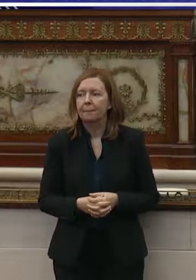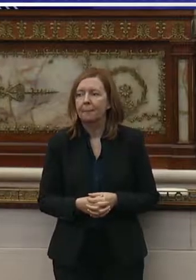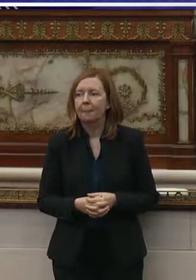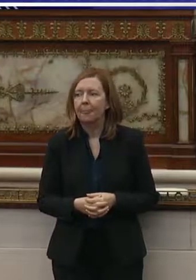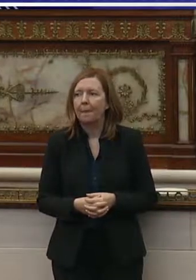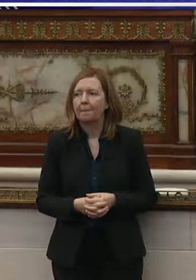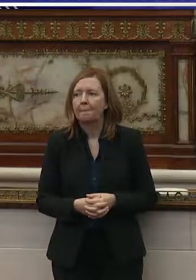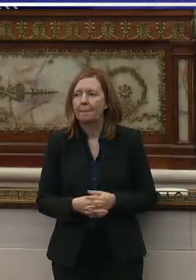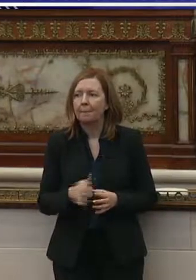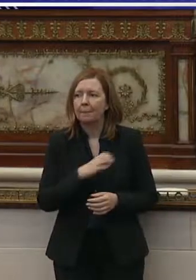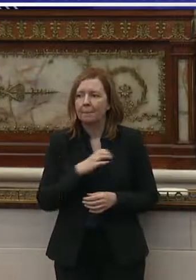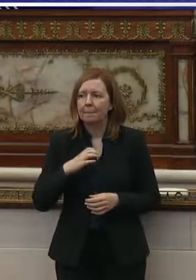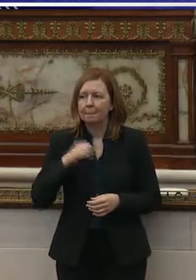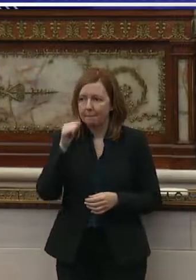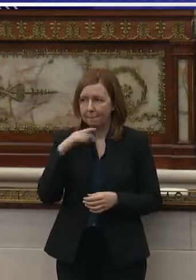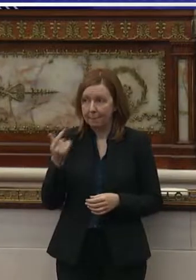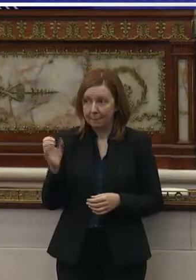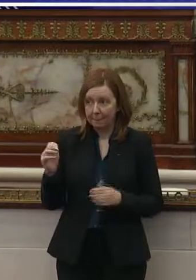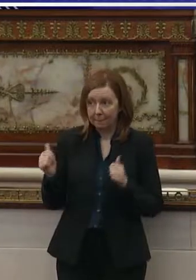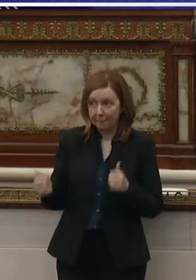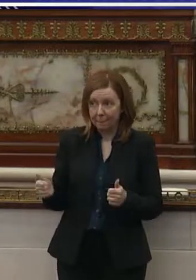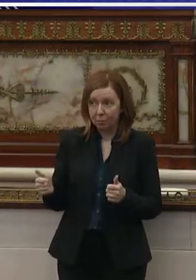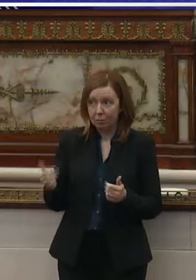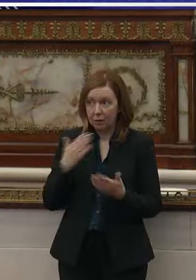Okay, Councilwoman Kim, are you good?